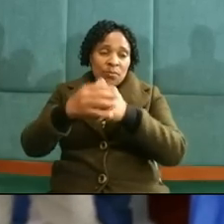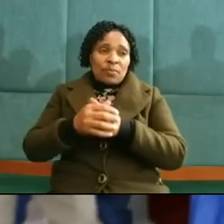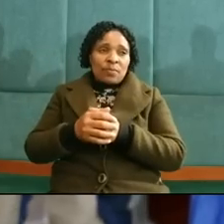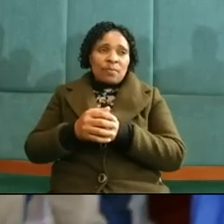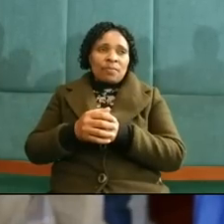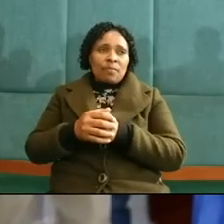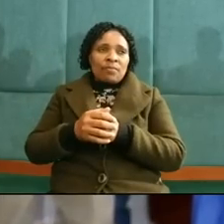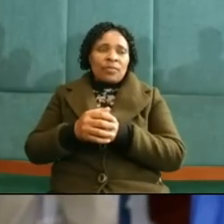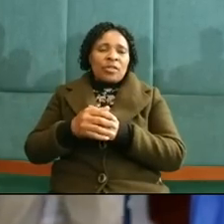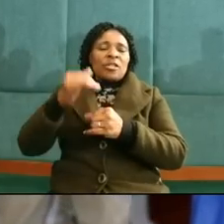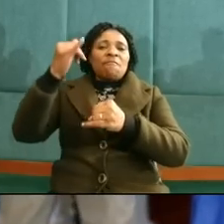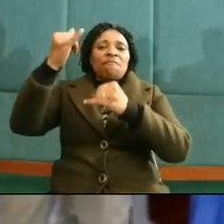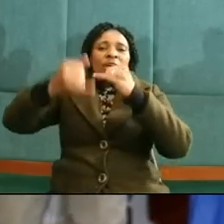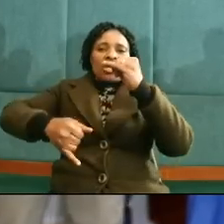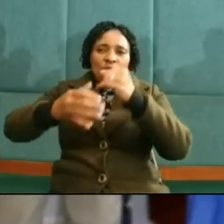the final